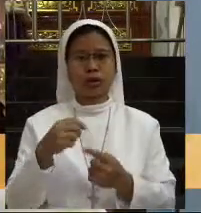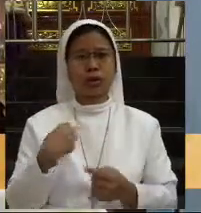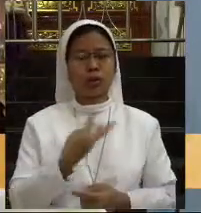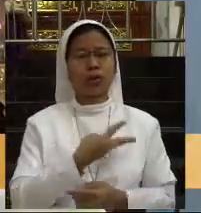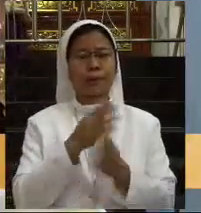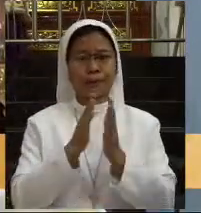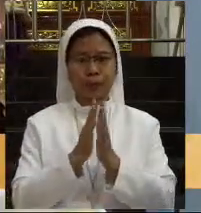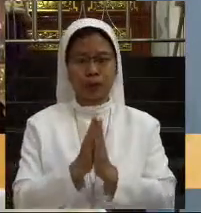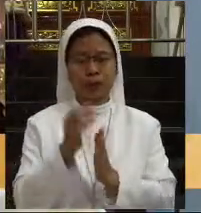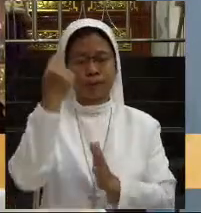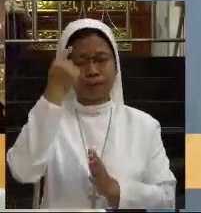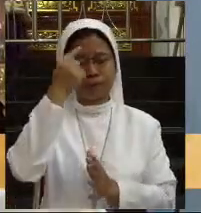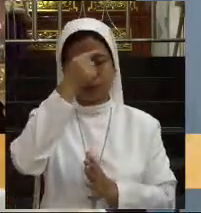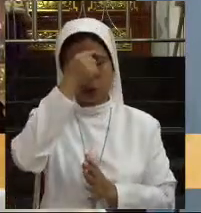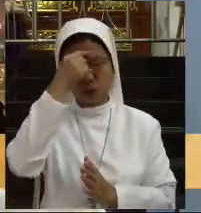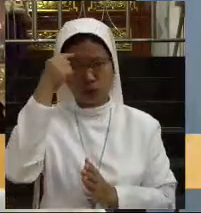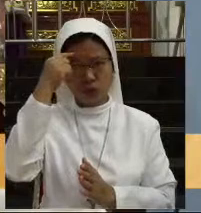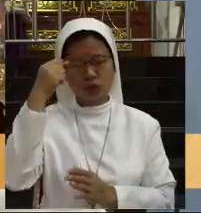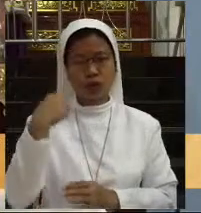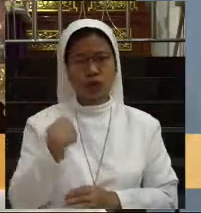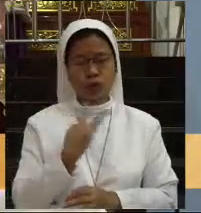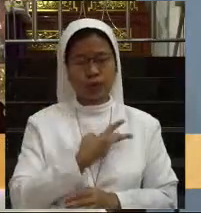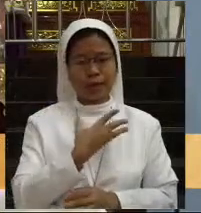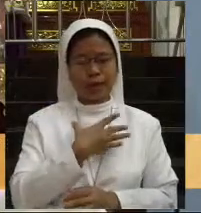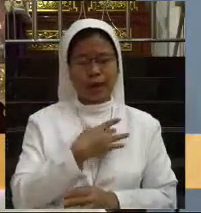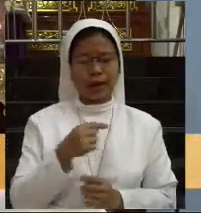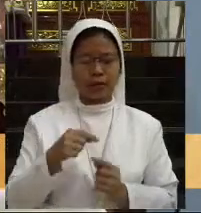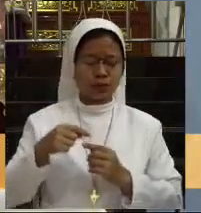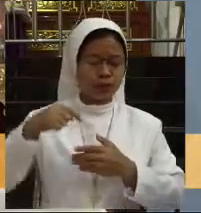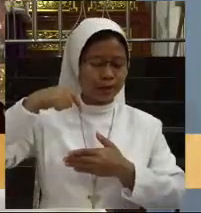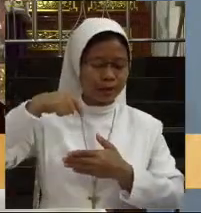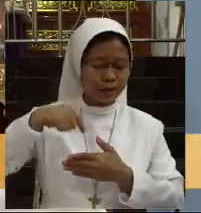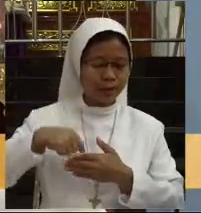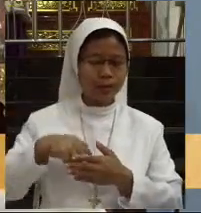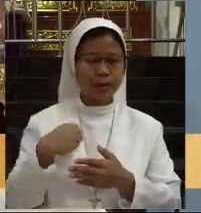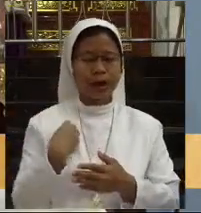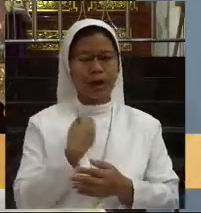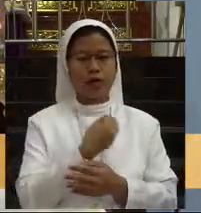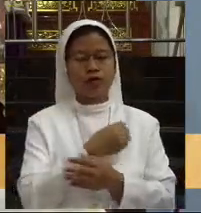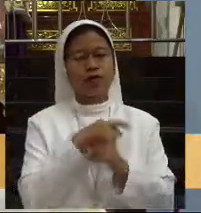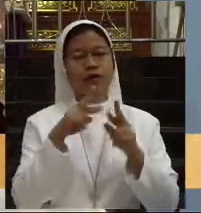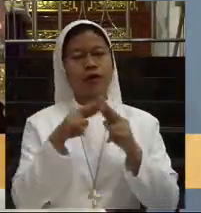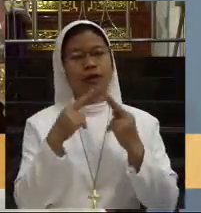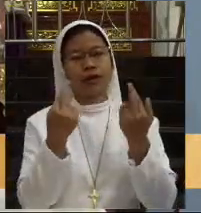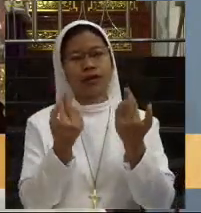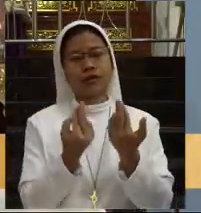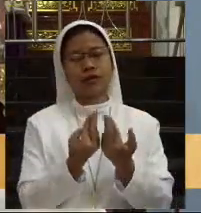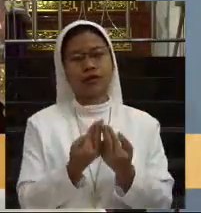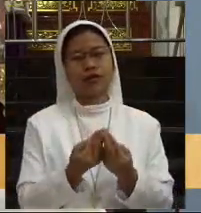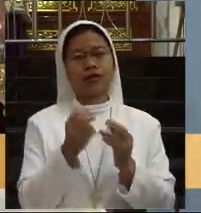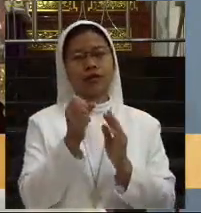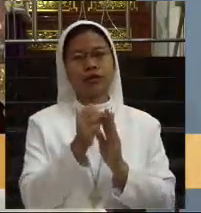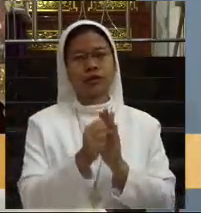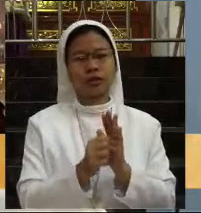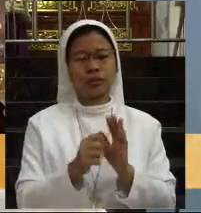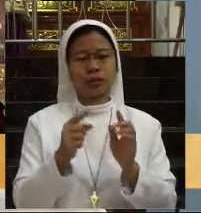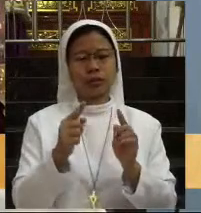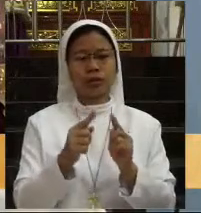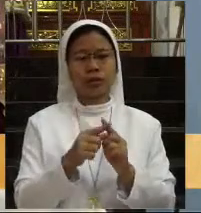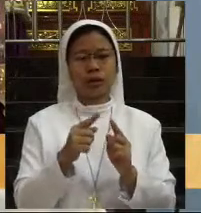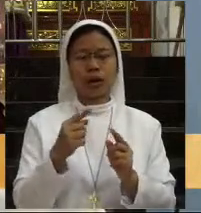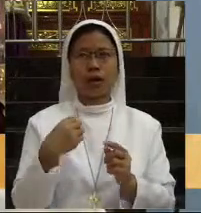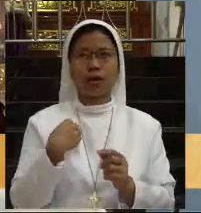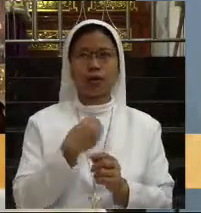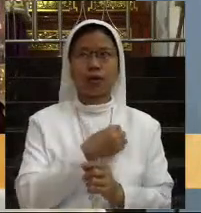because we want to deepen our relationship of Father and children to Almighty